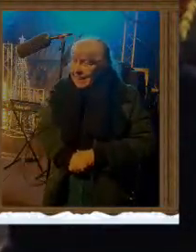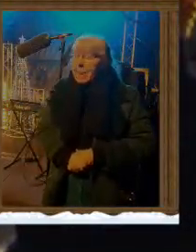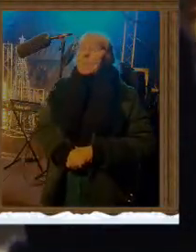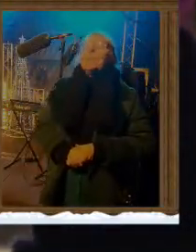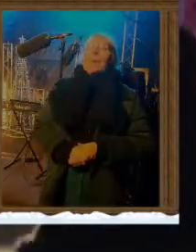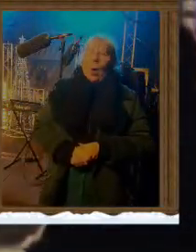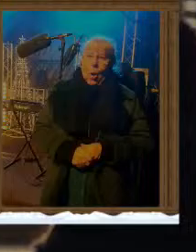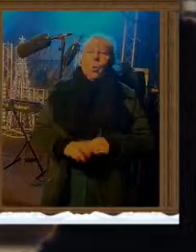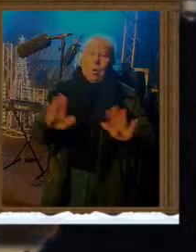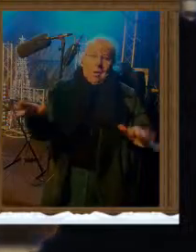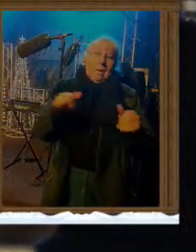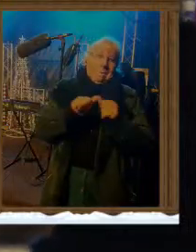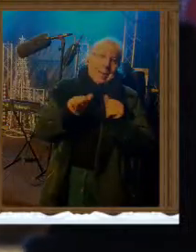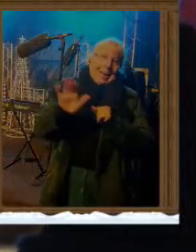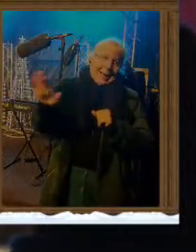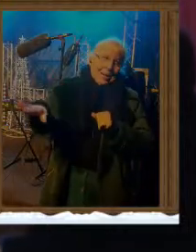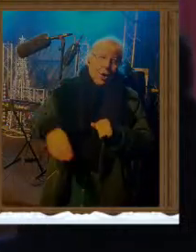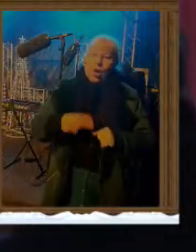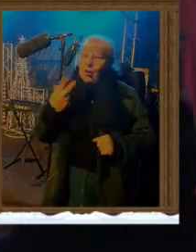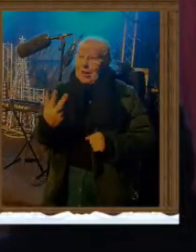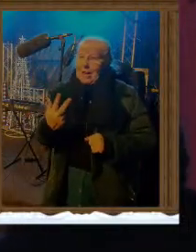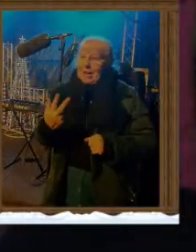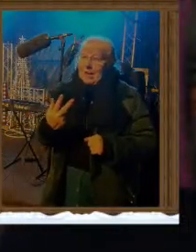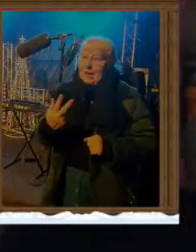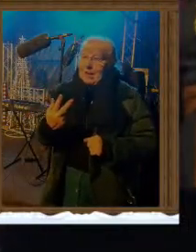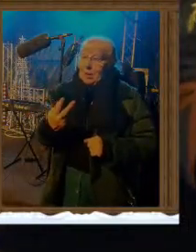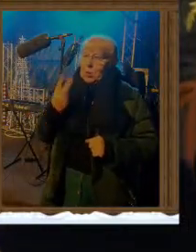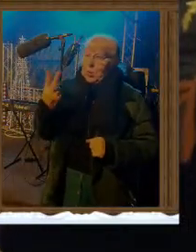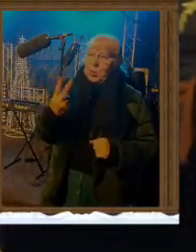Oh, that was a lot better. Okay,